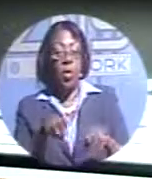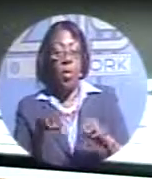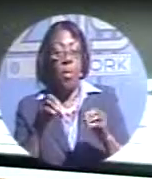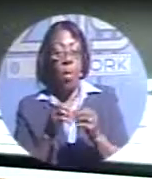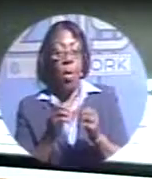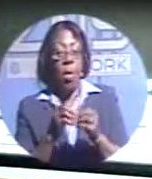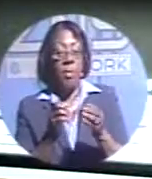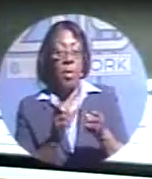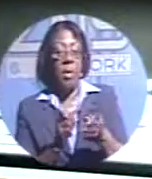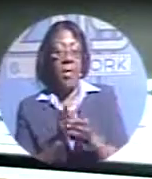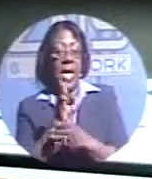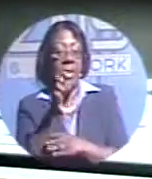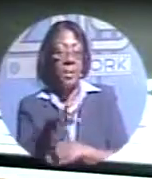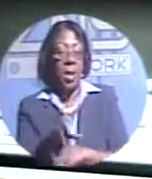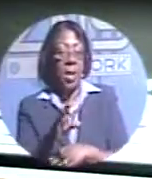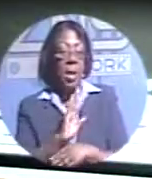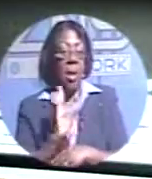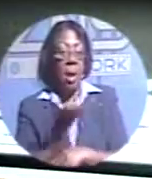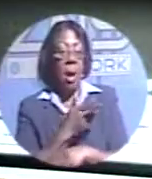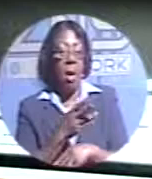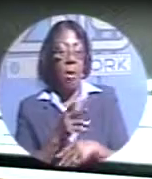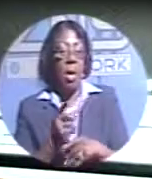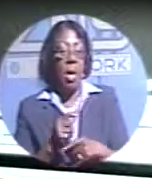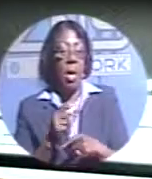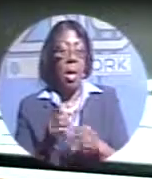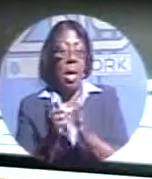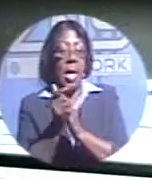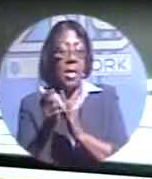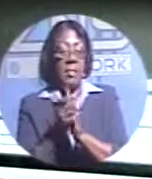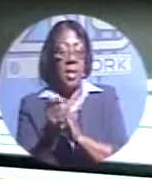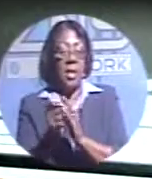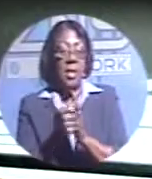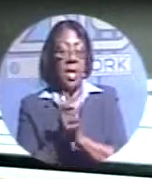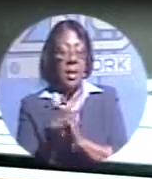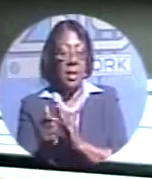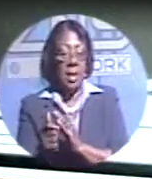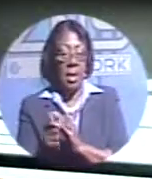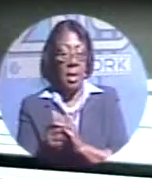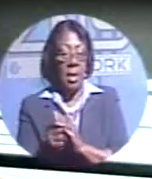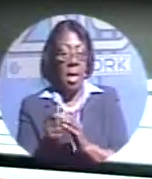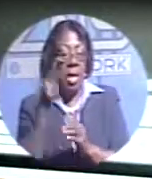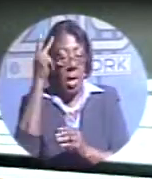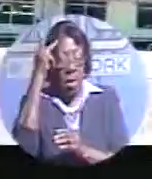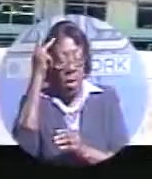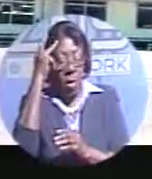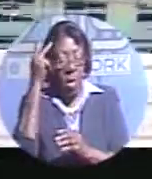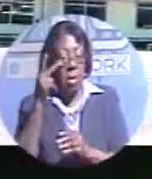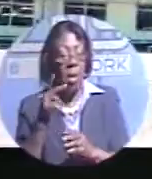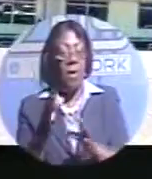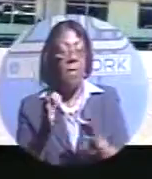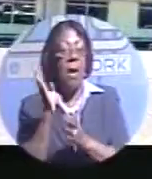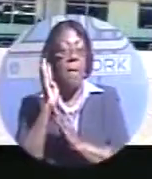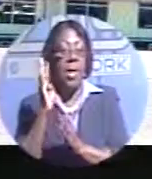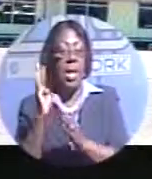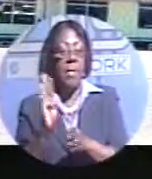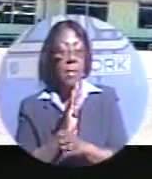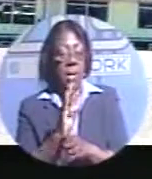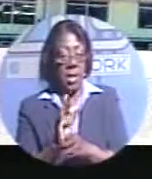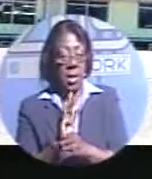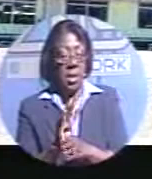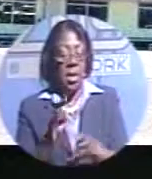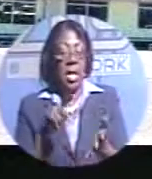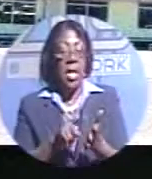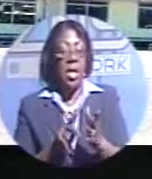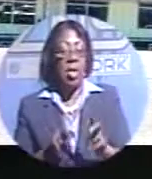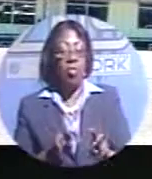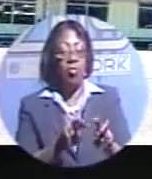of exporting our expertise, or exporting our skills and the knowledge of Bahamian business. This mission to Haiti